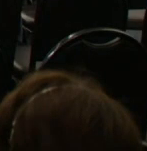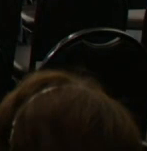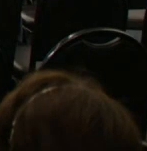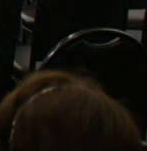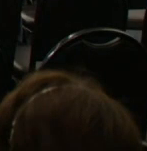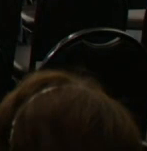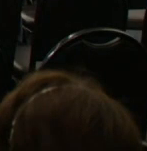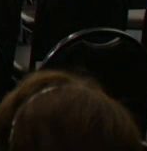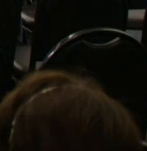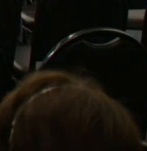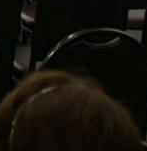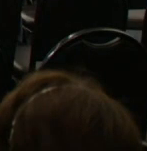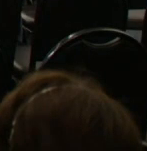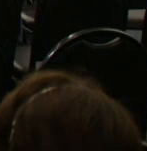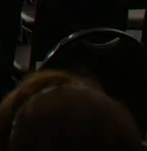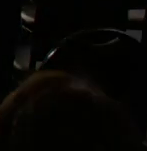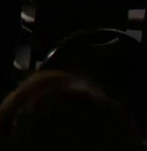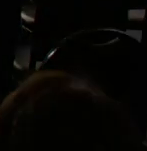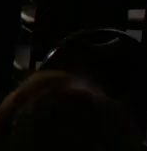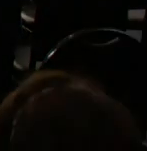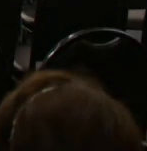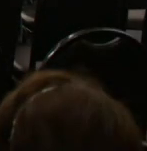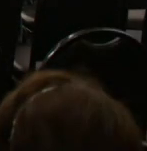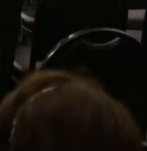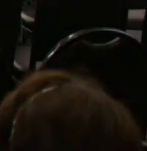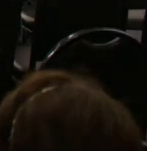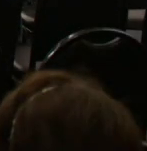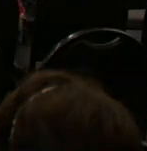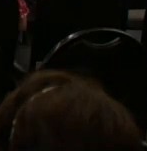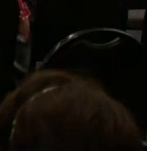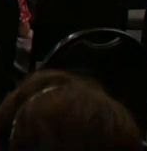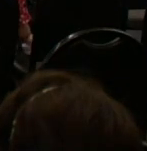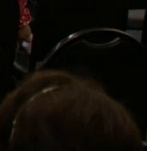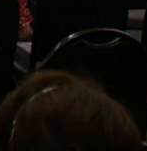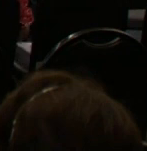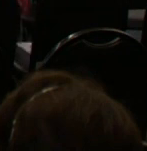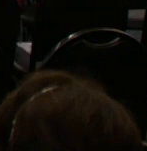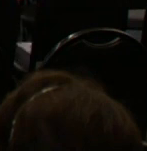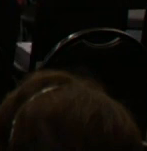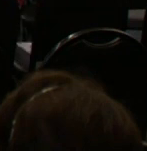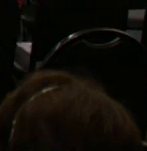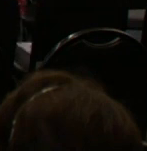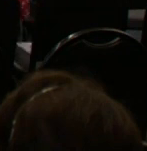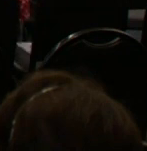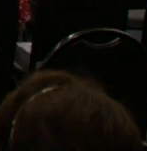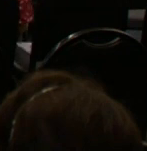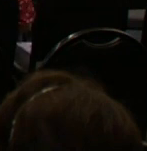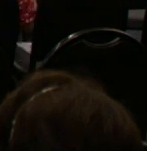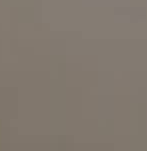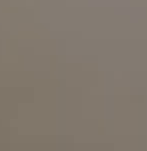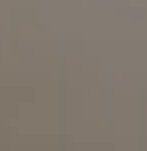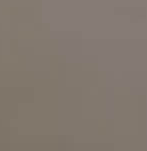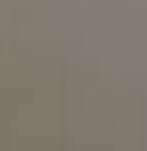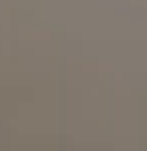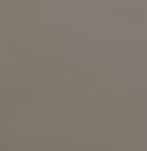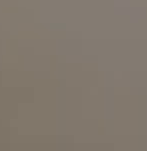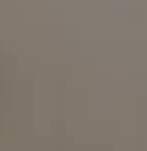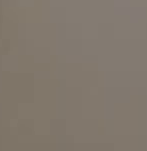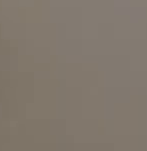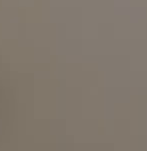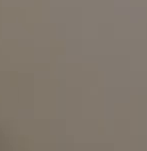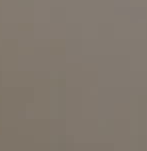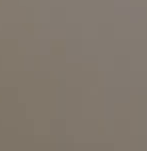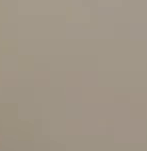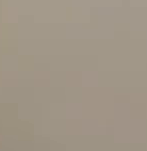Good morning, bom dia. My name is Giovanni Bruna, and I am Program Manager at the Sustainable Development Solutions Network. We're thrilled